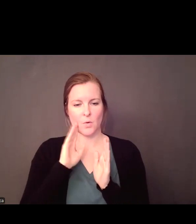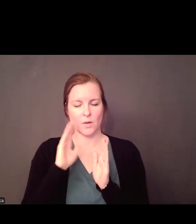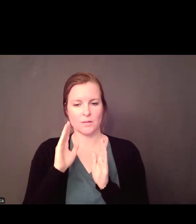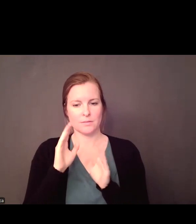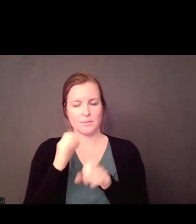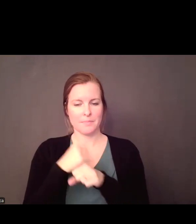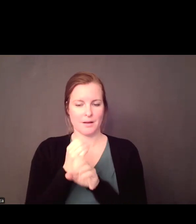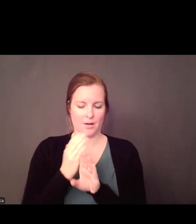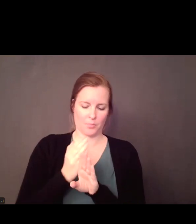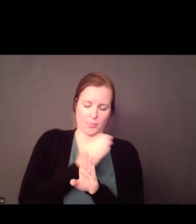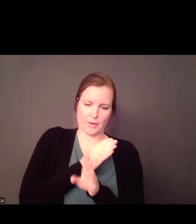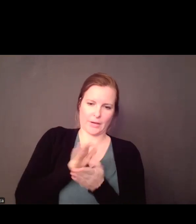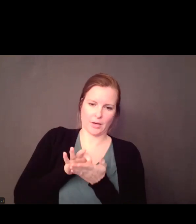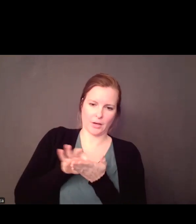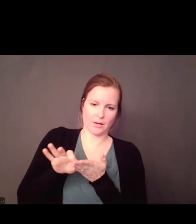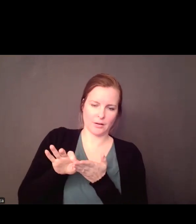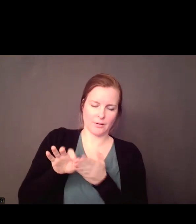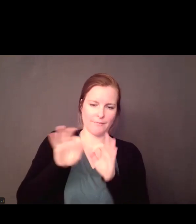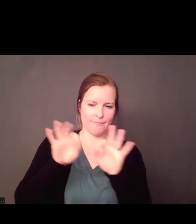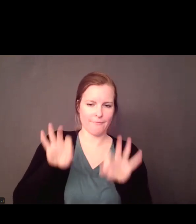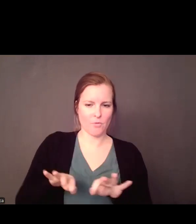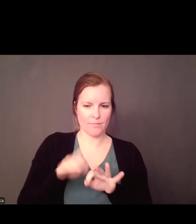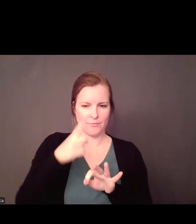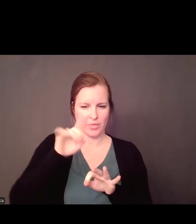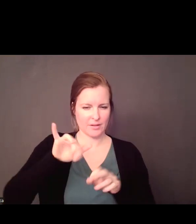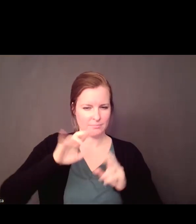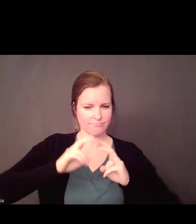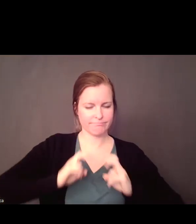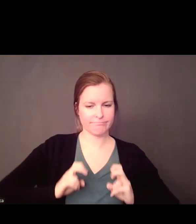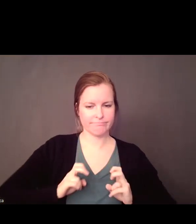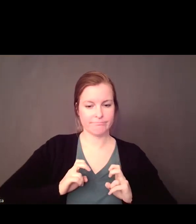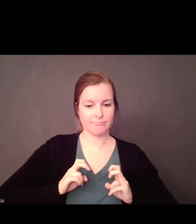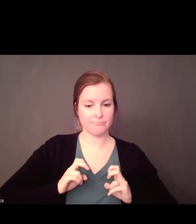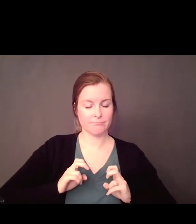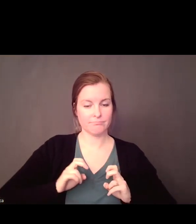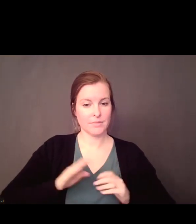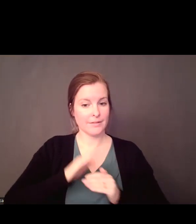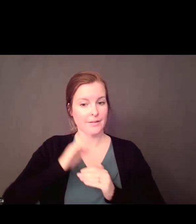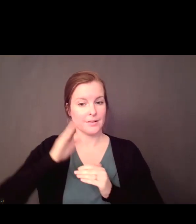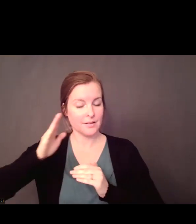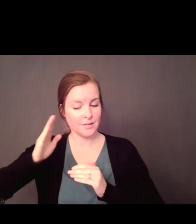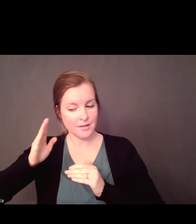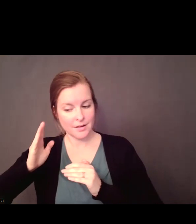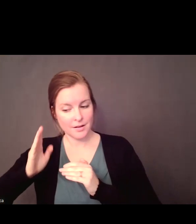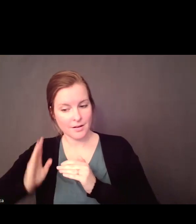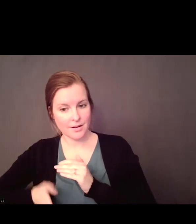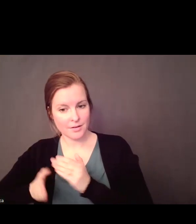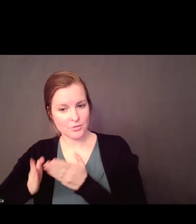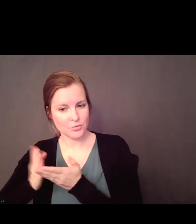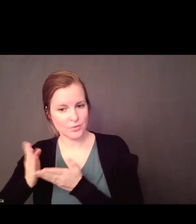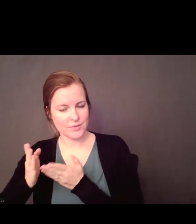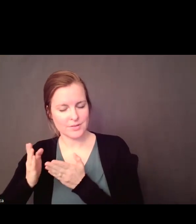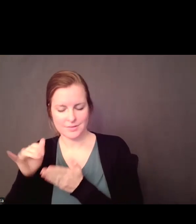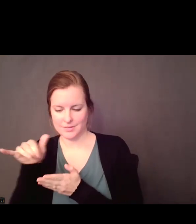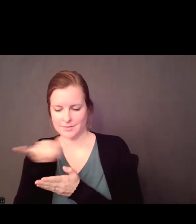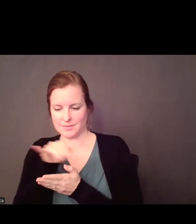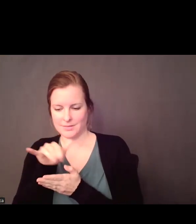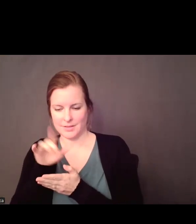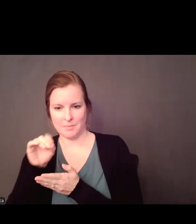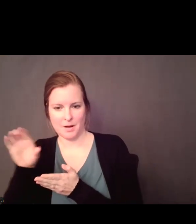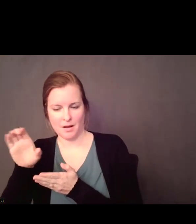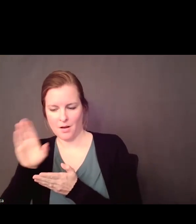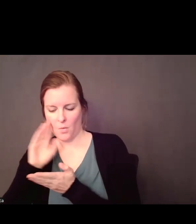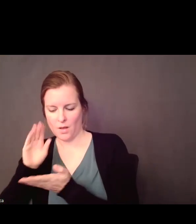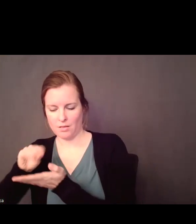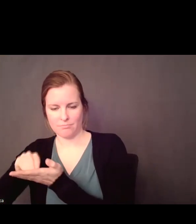the assessment. And at the end of services, they will use the same document to record post ratings,